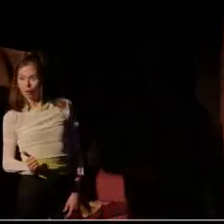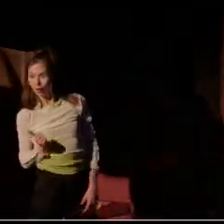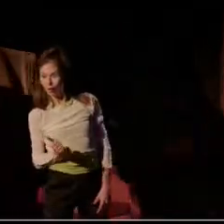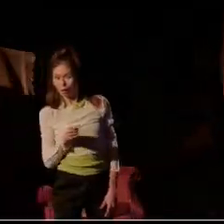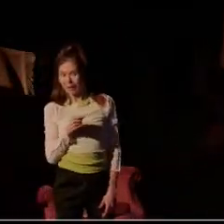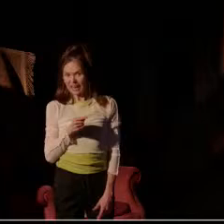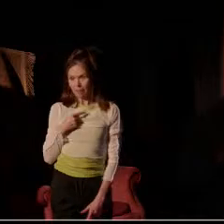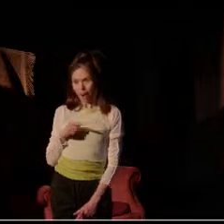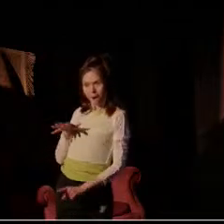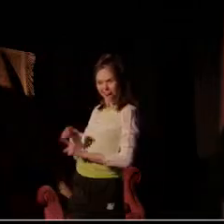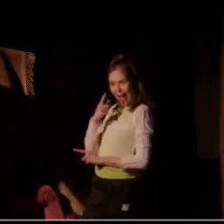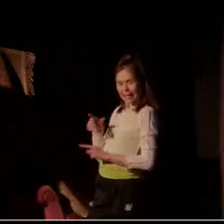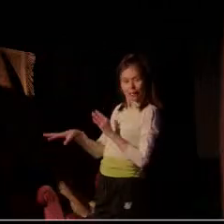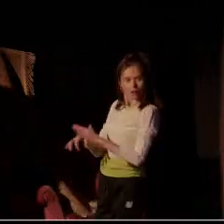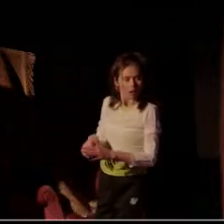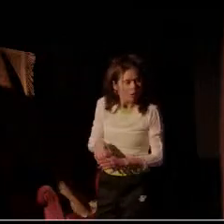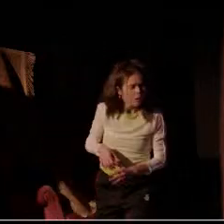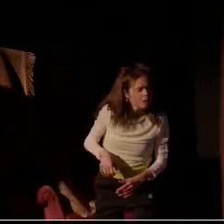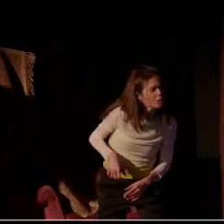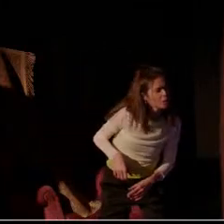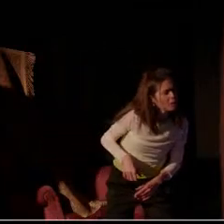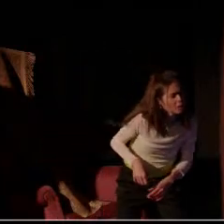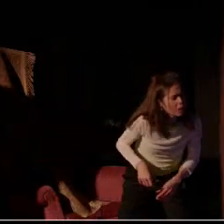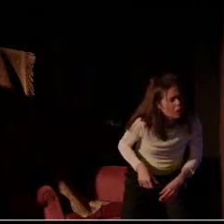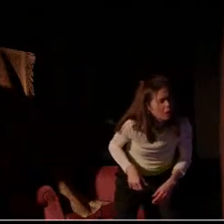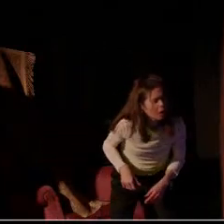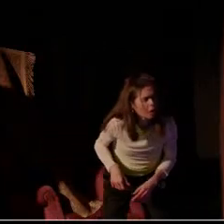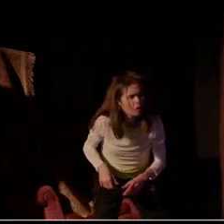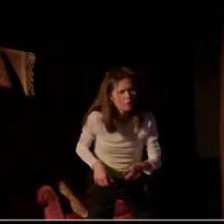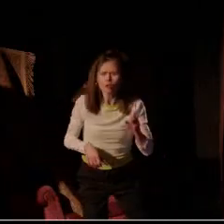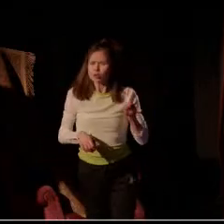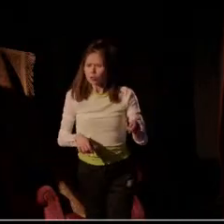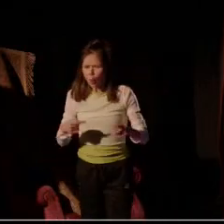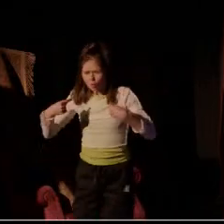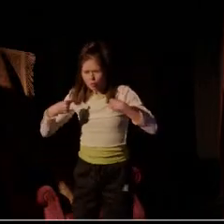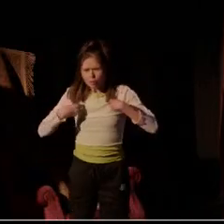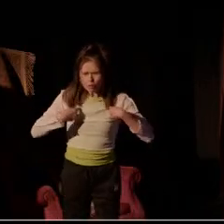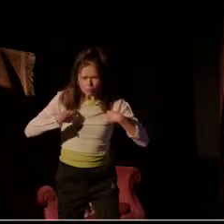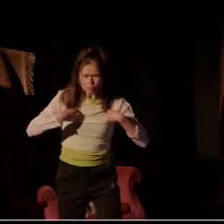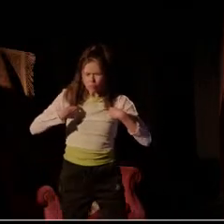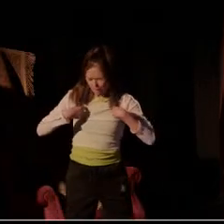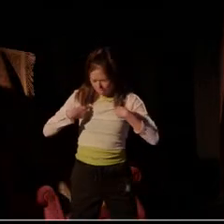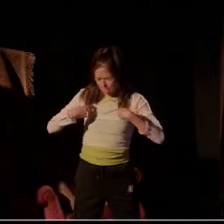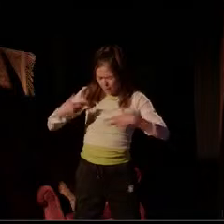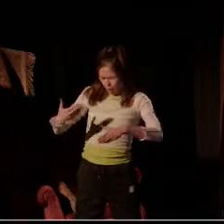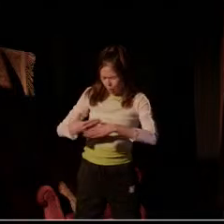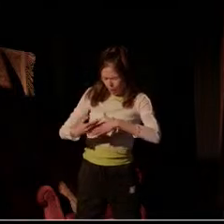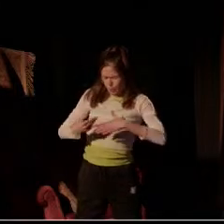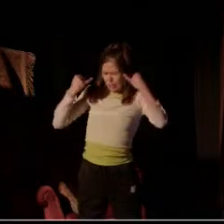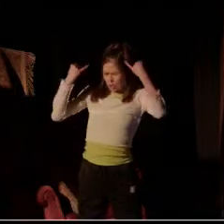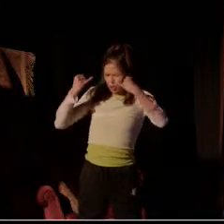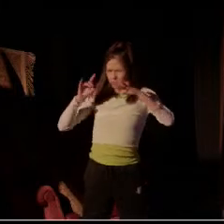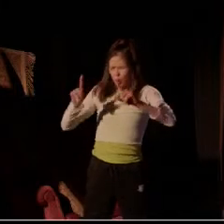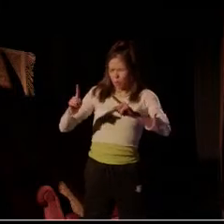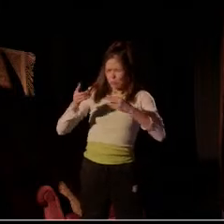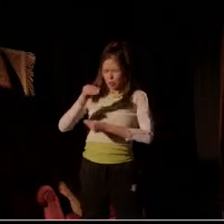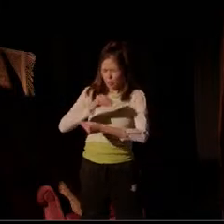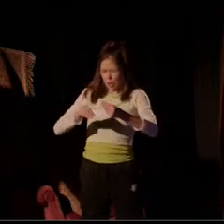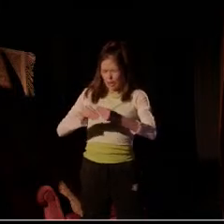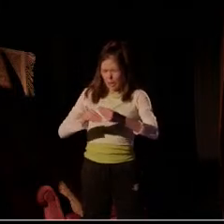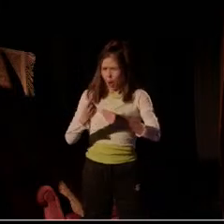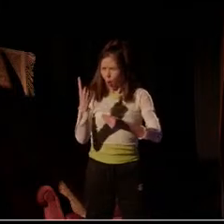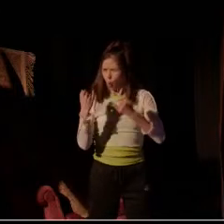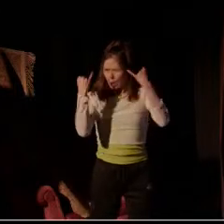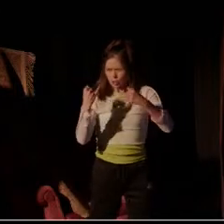mark! Let me see here. Every 11 sheep when shorn make a bundle of wool. Every bundle fetches £1 and